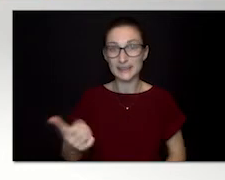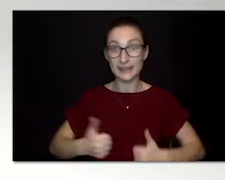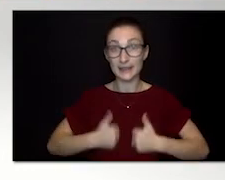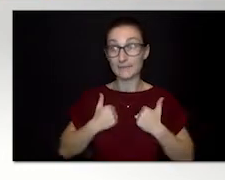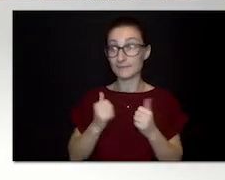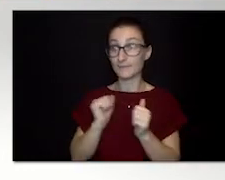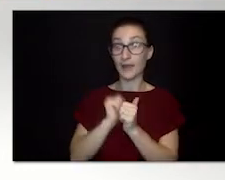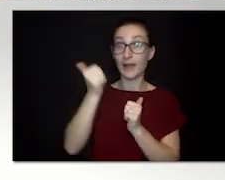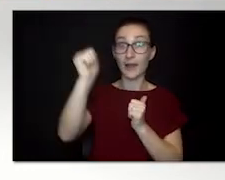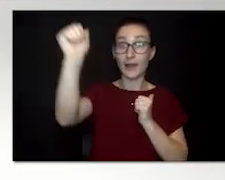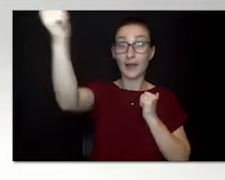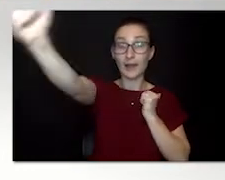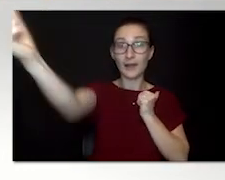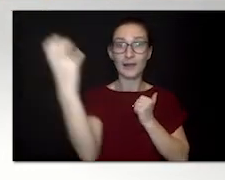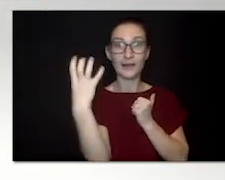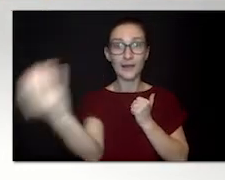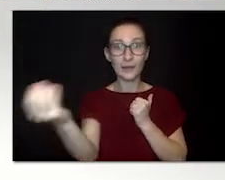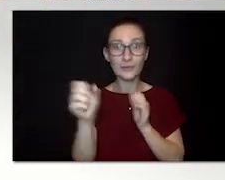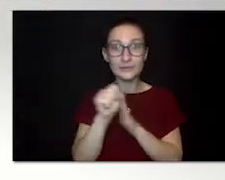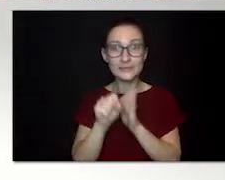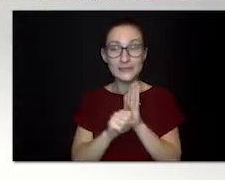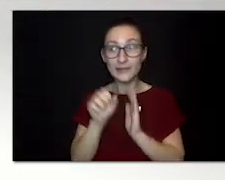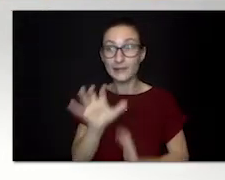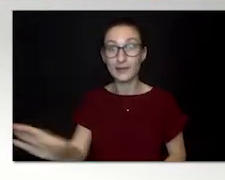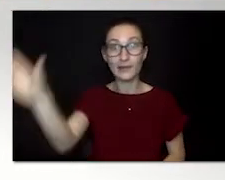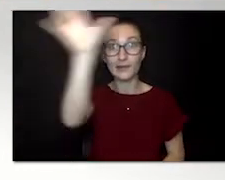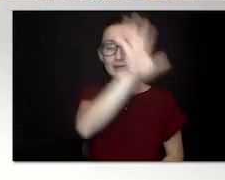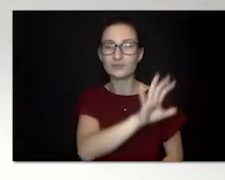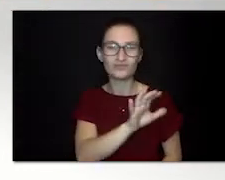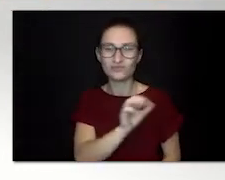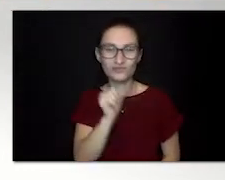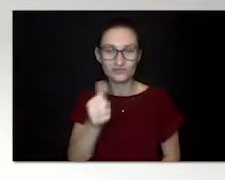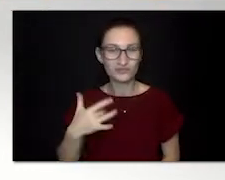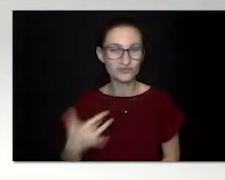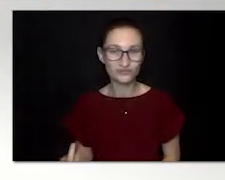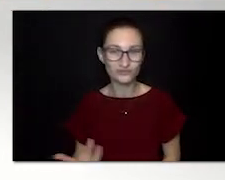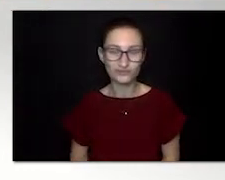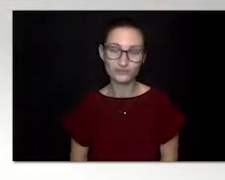a resident from out of state who wants to qualify for an in-state guardianship.